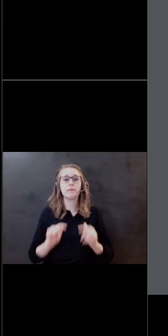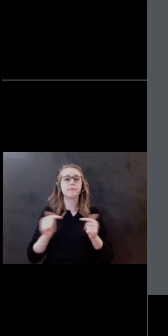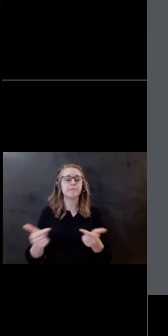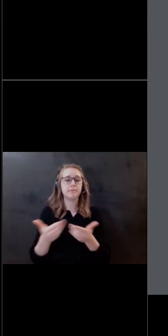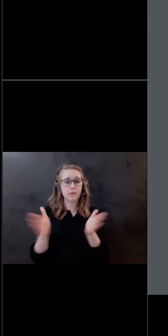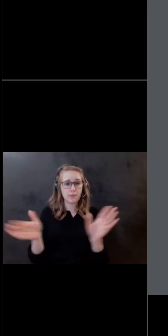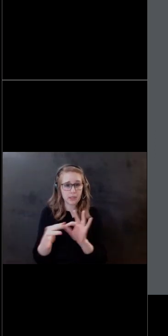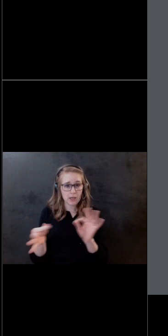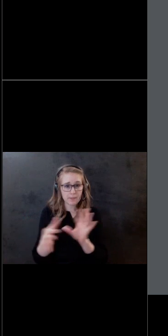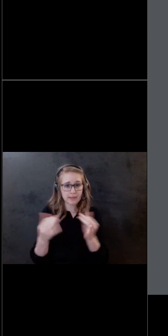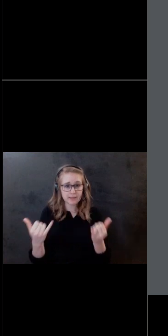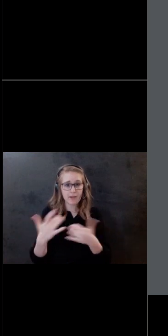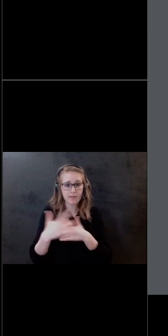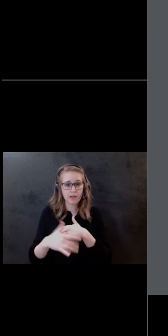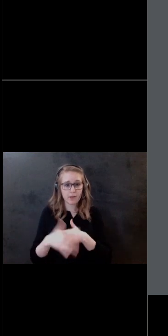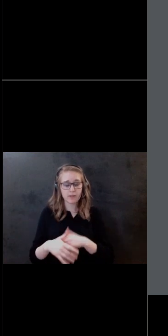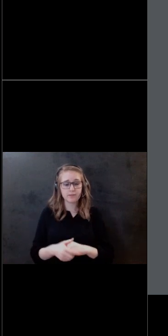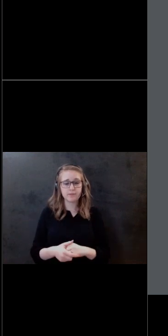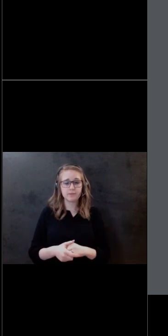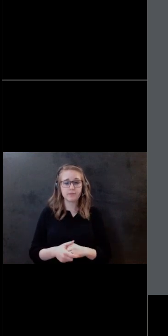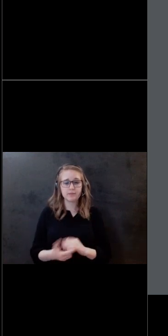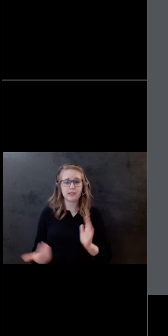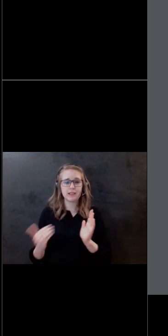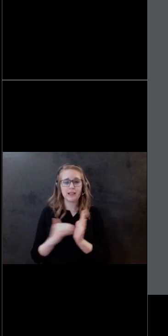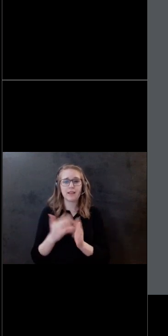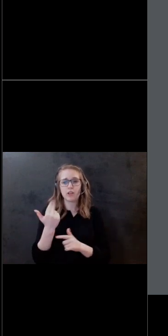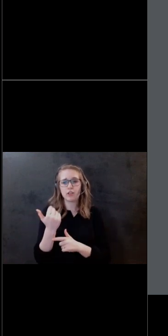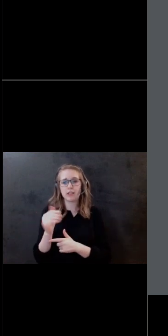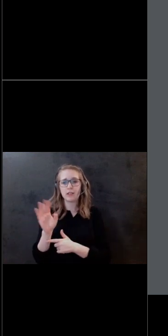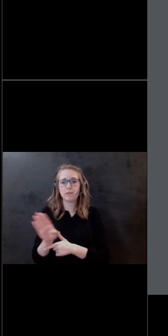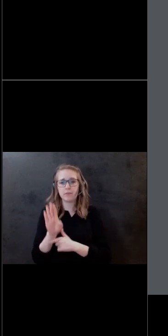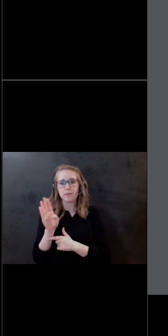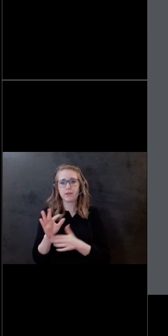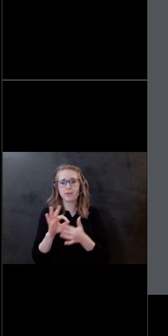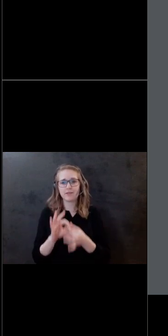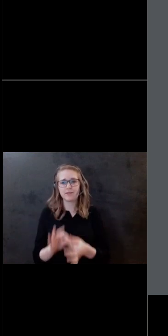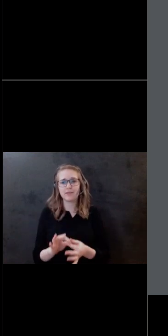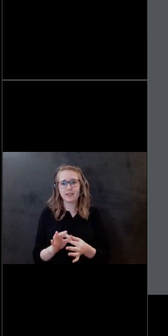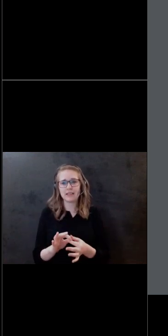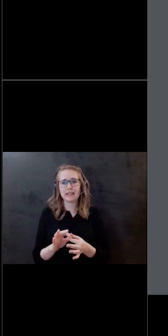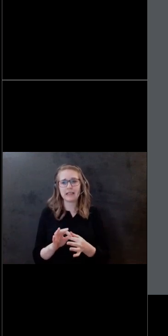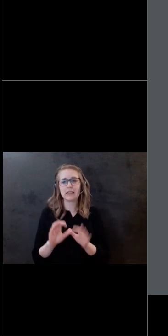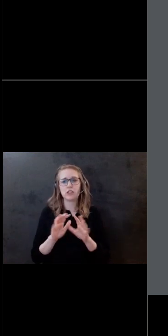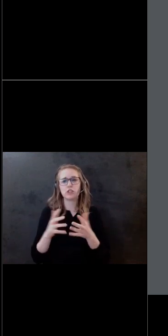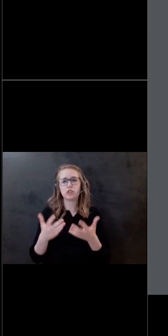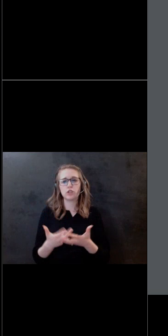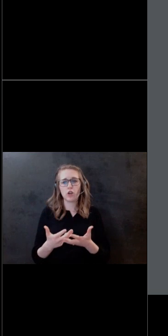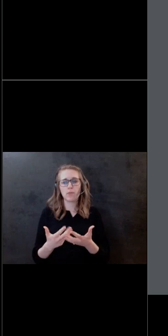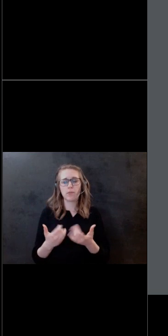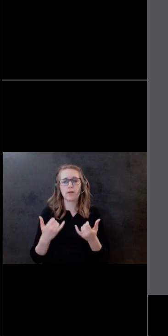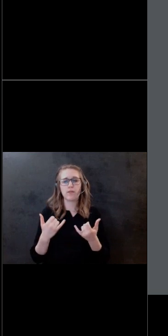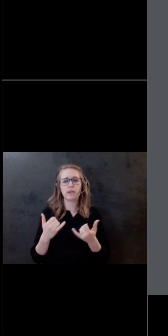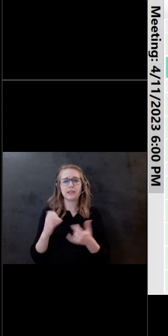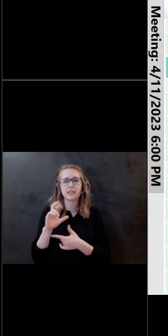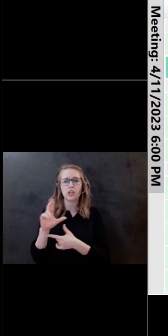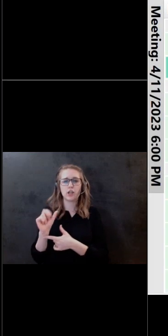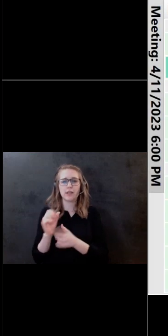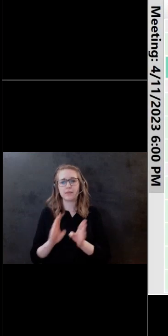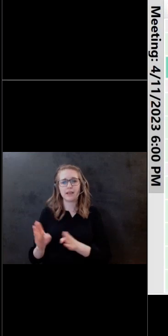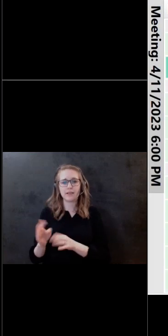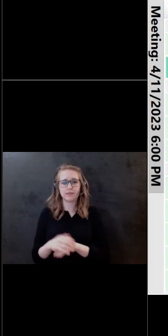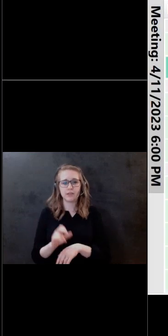this item is now open. Again, this is 13B regarding the scope of a potential CRA plan. Yeah. Okay,